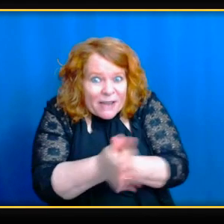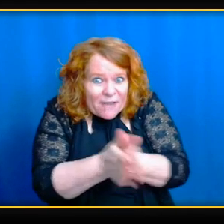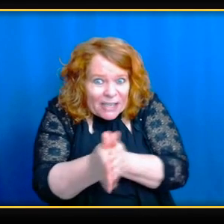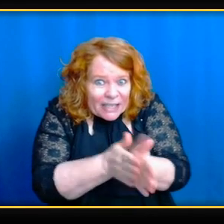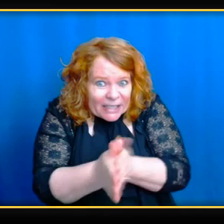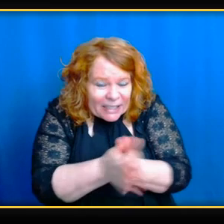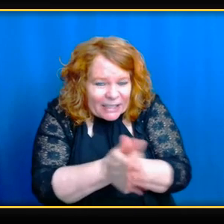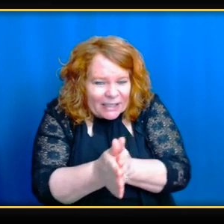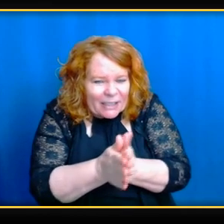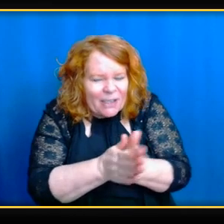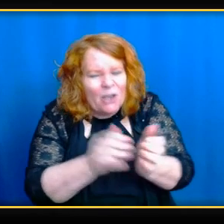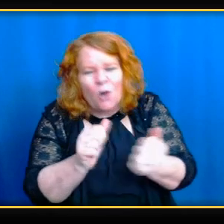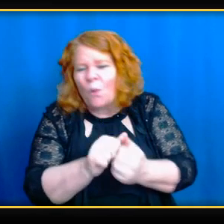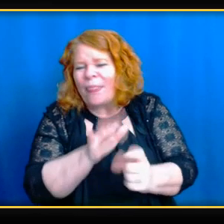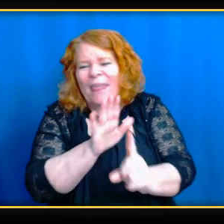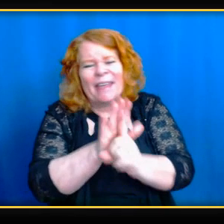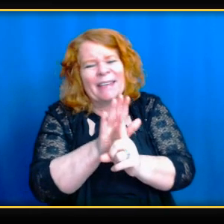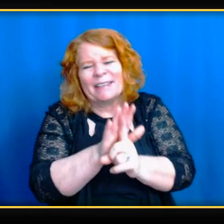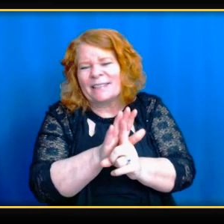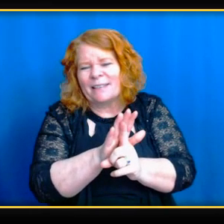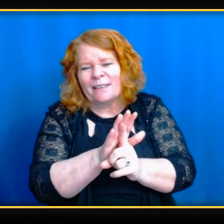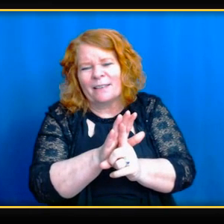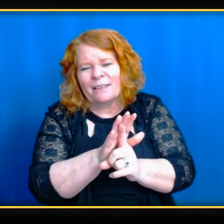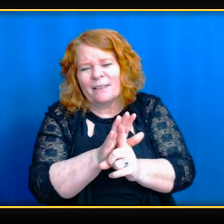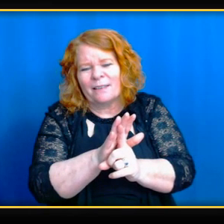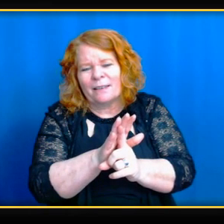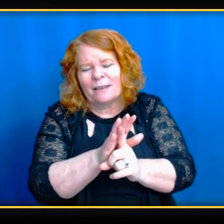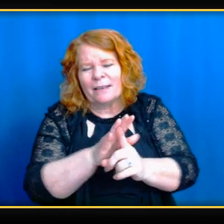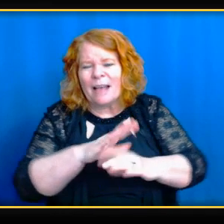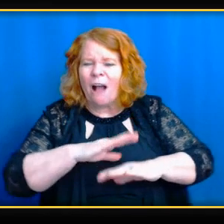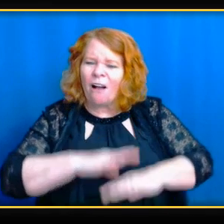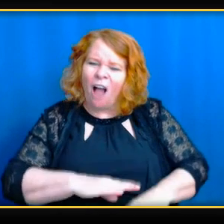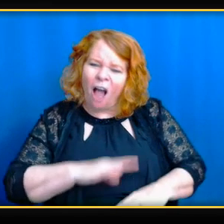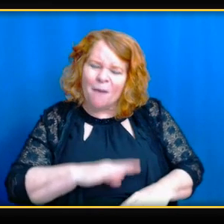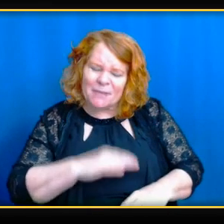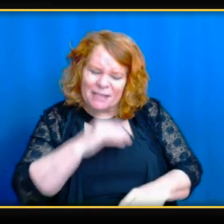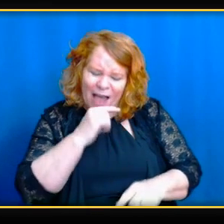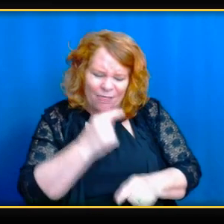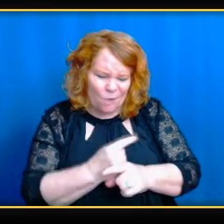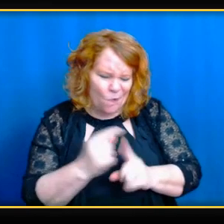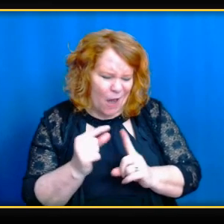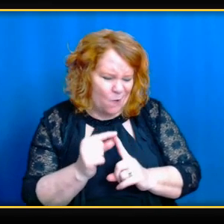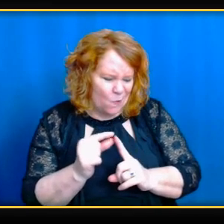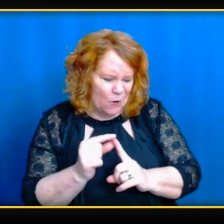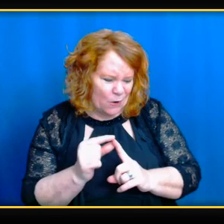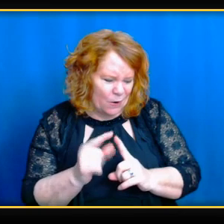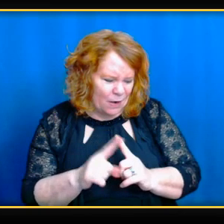very calm isn't the right word, but he had this